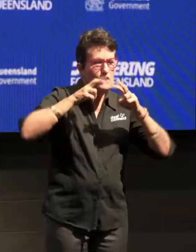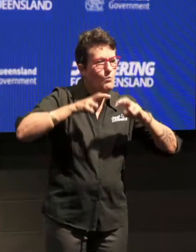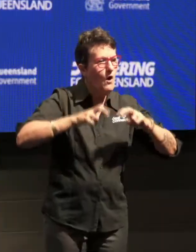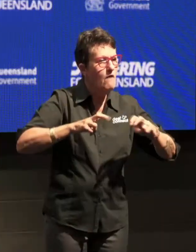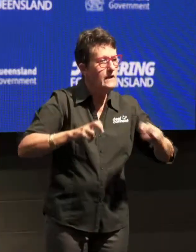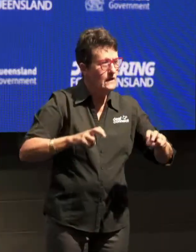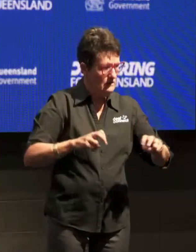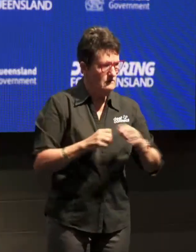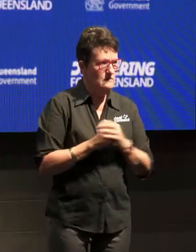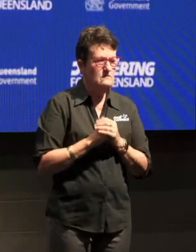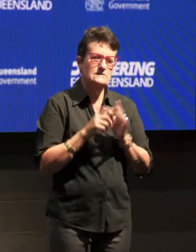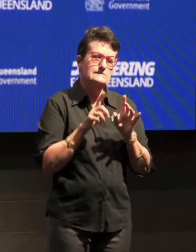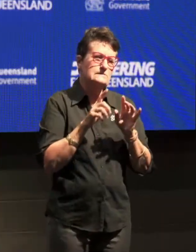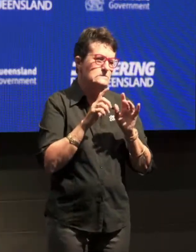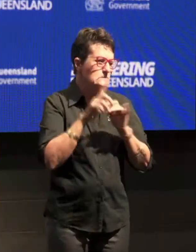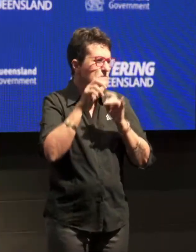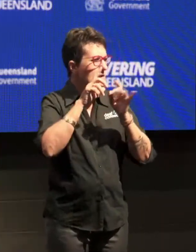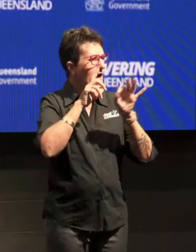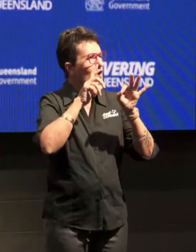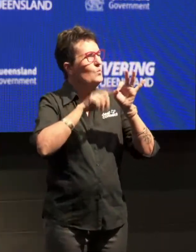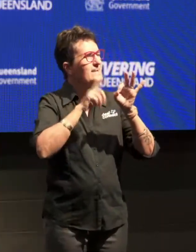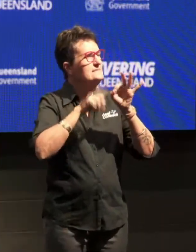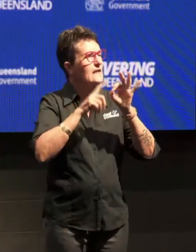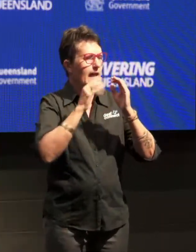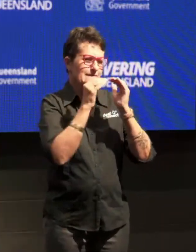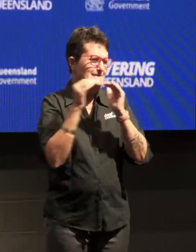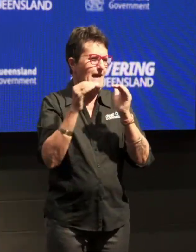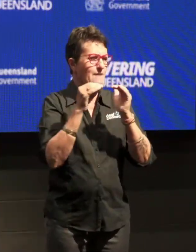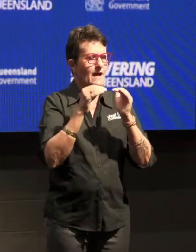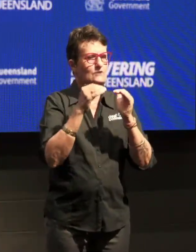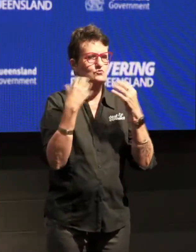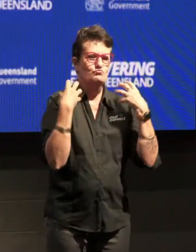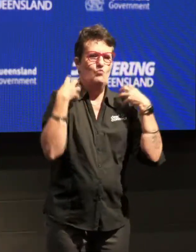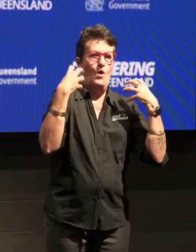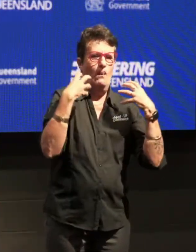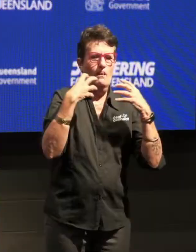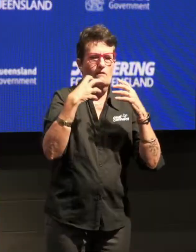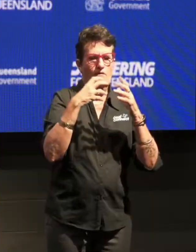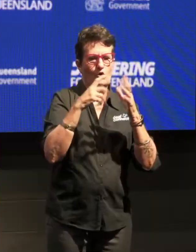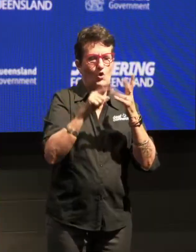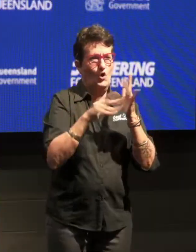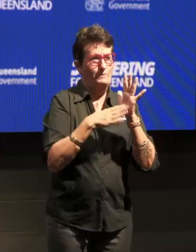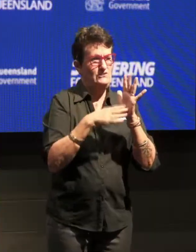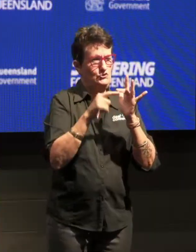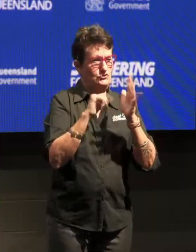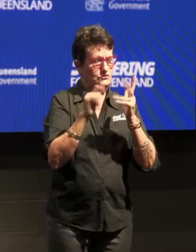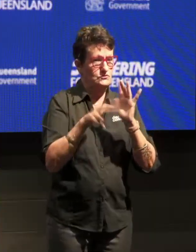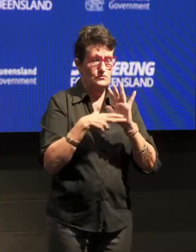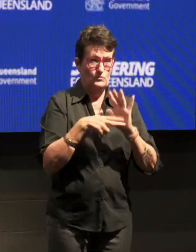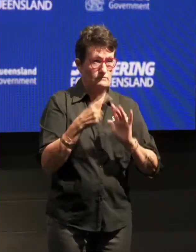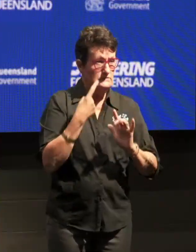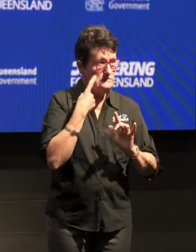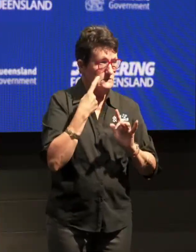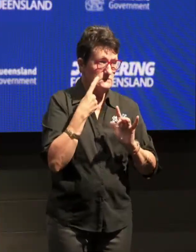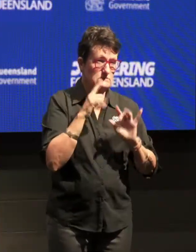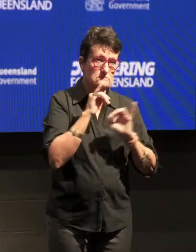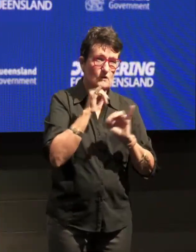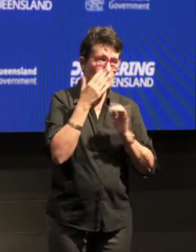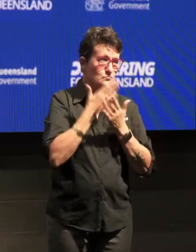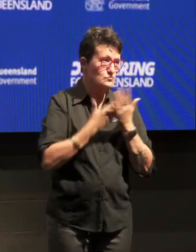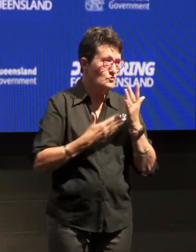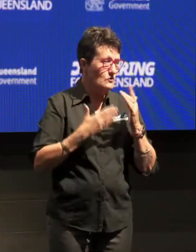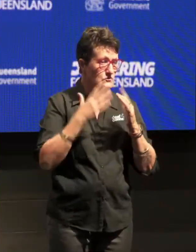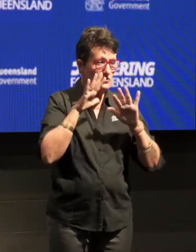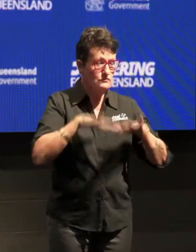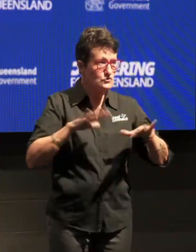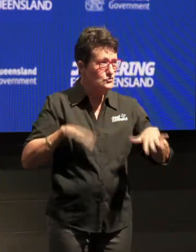the state equivalent of a royal commission. And the reason why we did it is because of the most horrendous stories of kids falling through the cracks and being